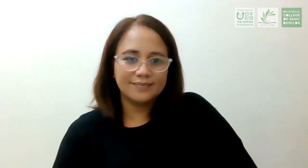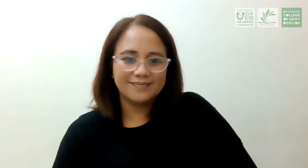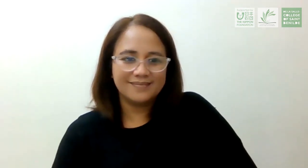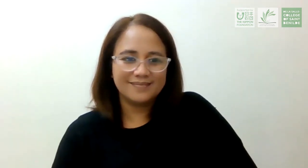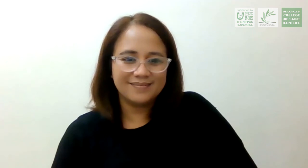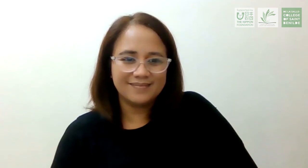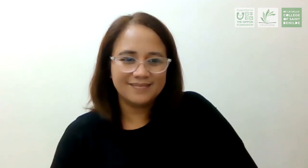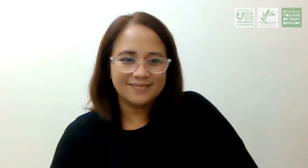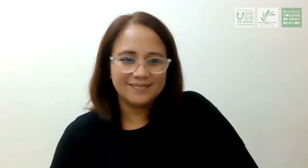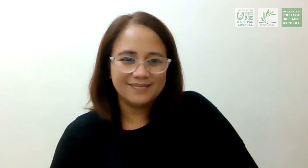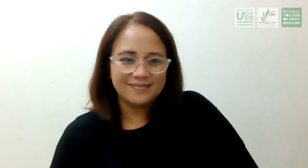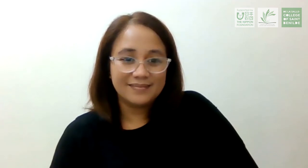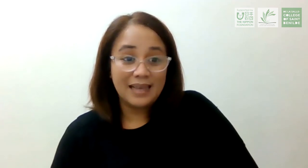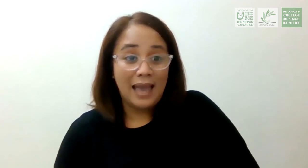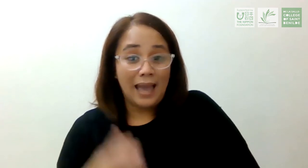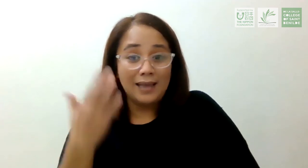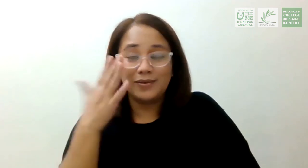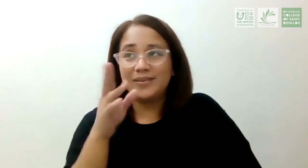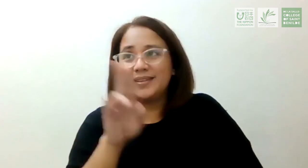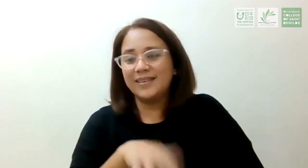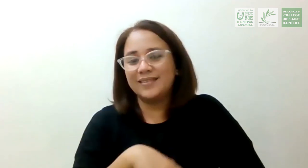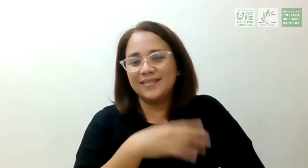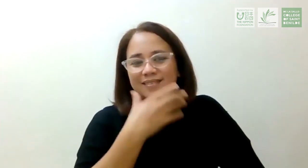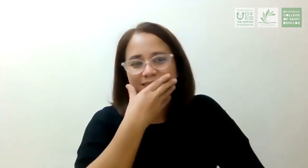I don't know what's wrong with this.